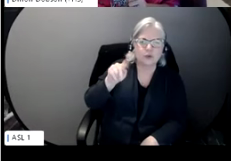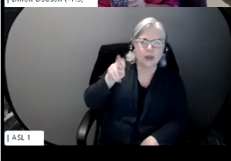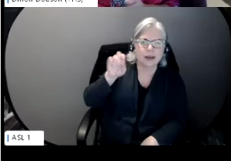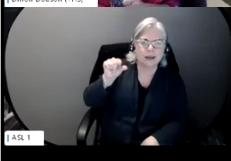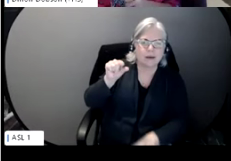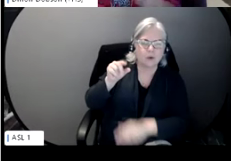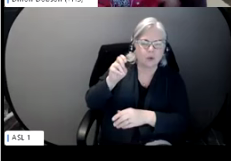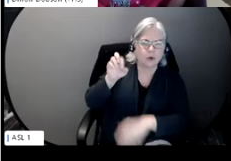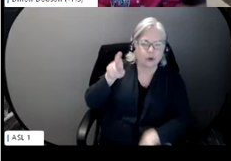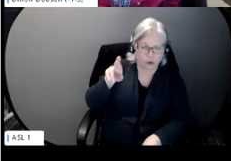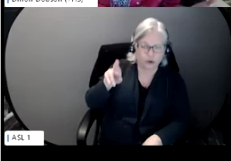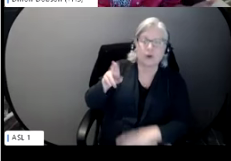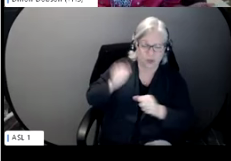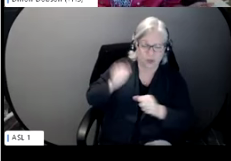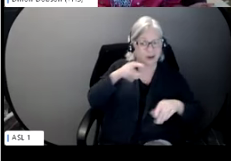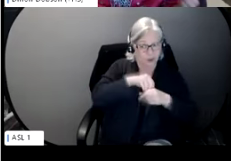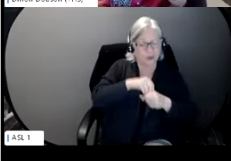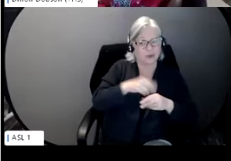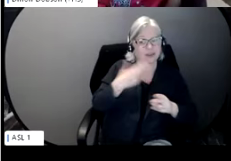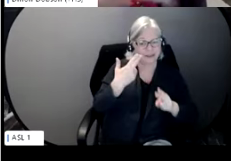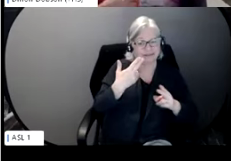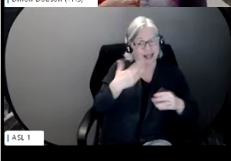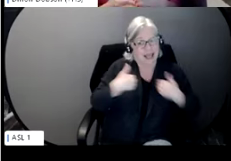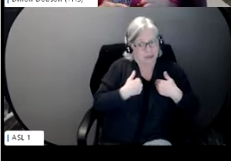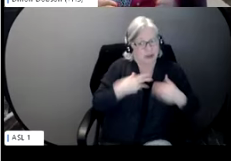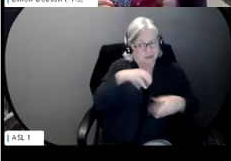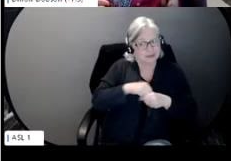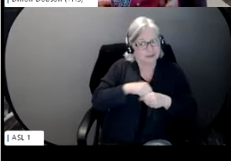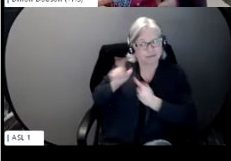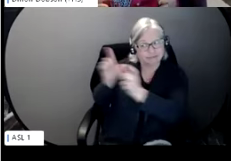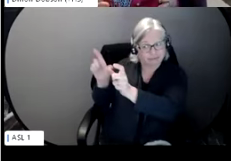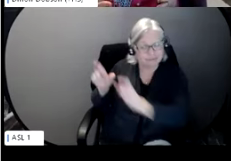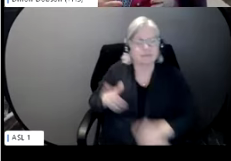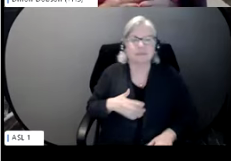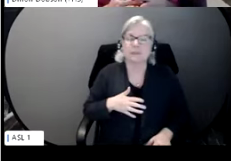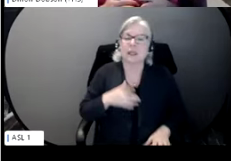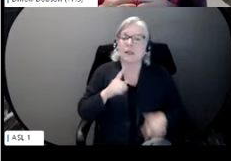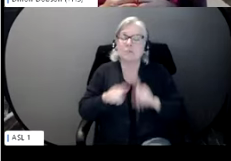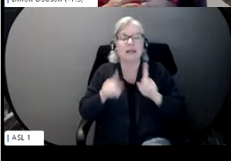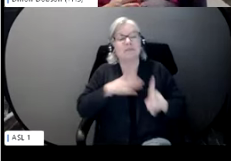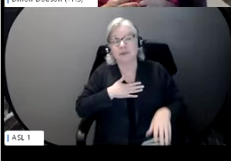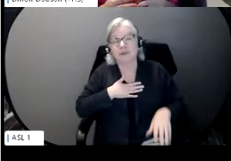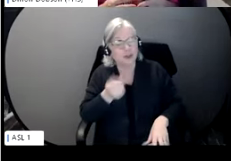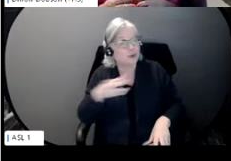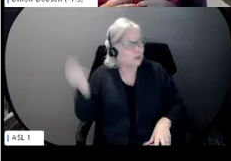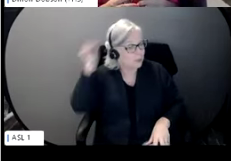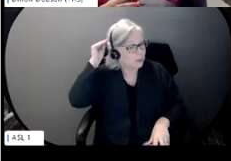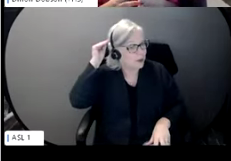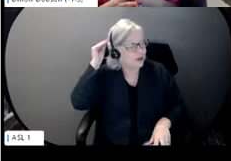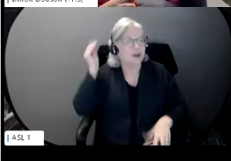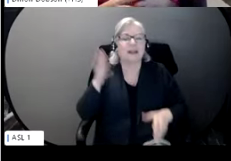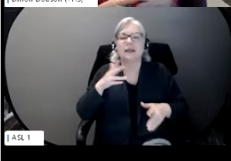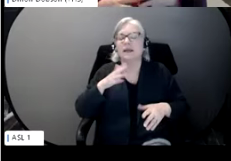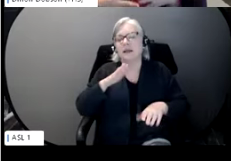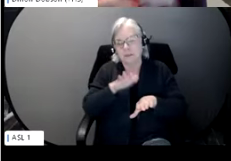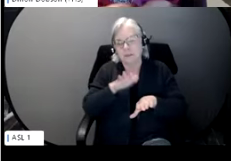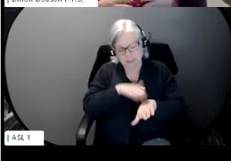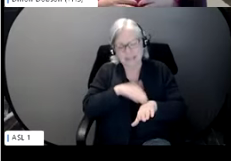orders. My takeaways for you, my friends: pets can be protective. They can also create vulnerability factors in your